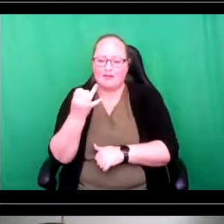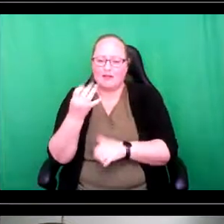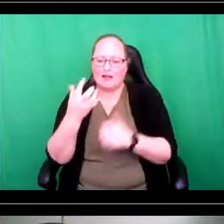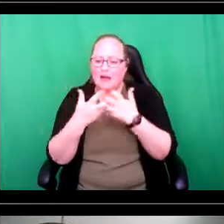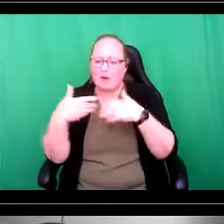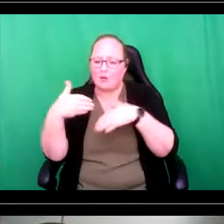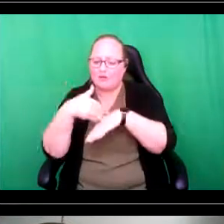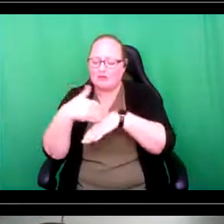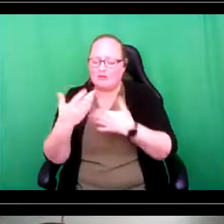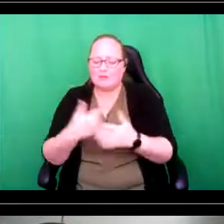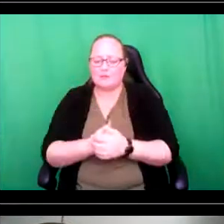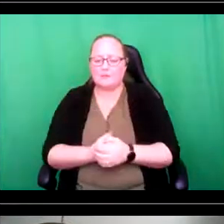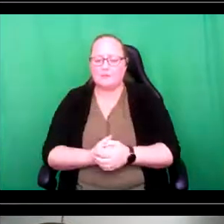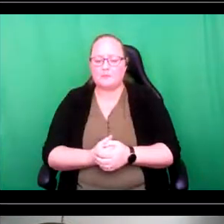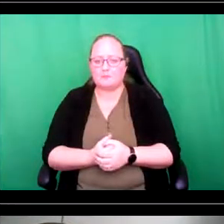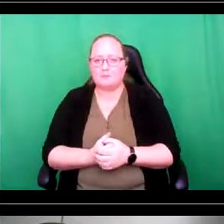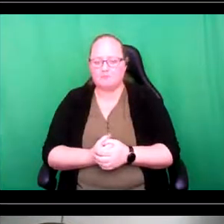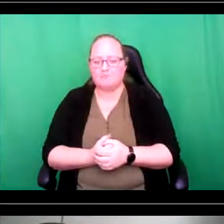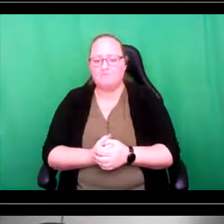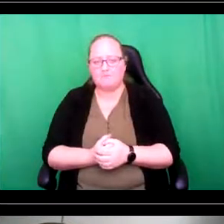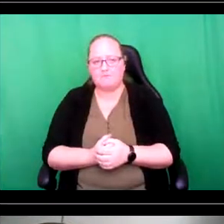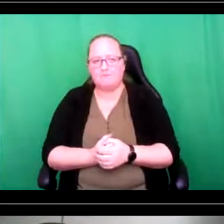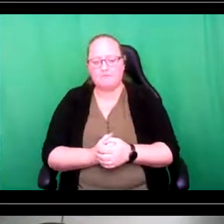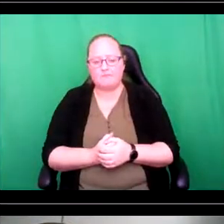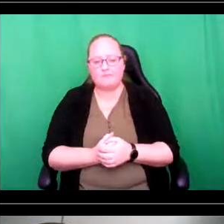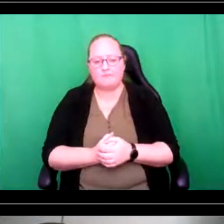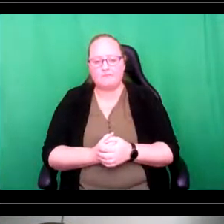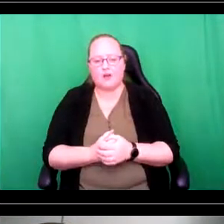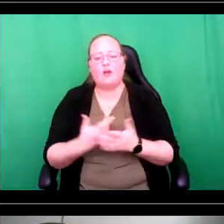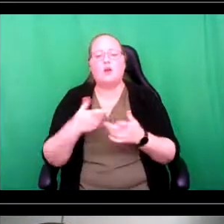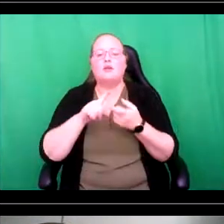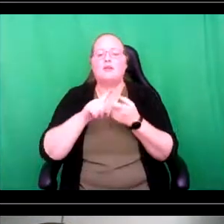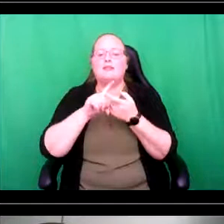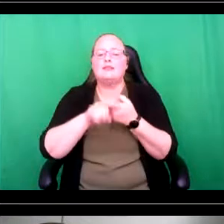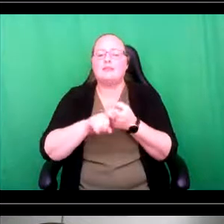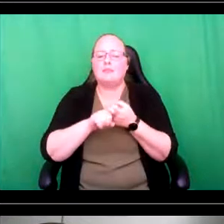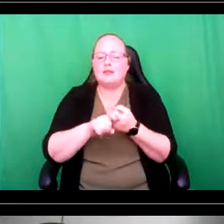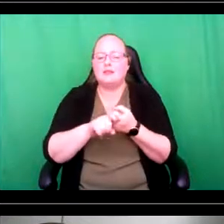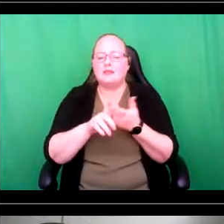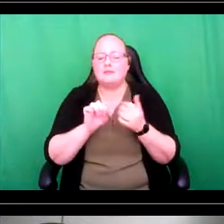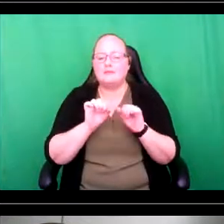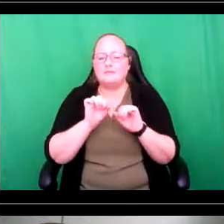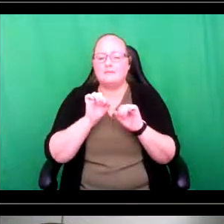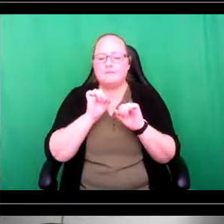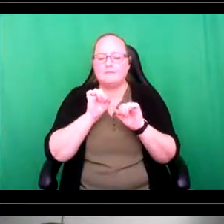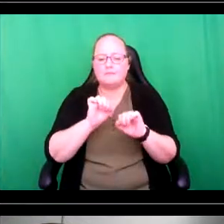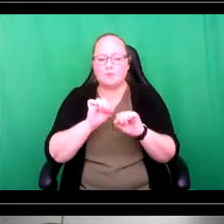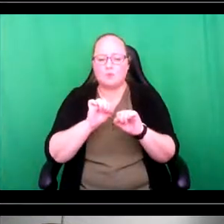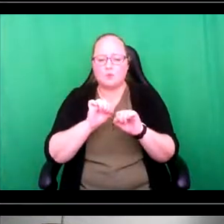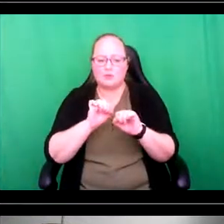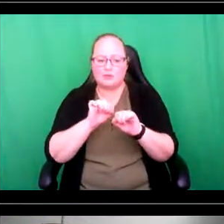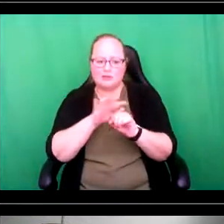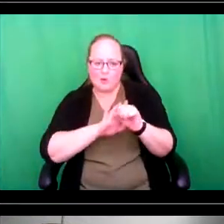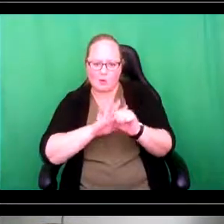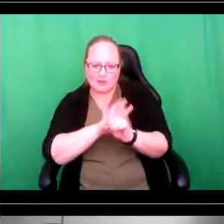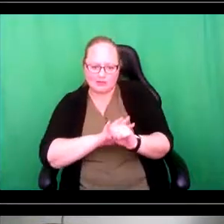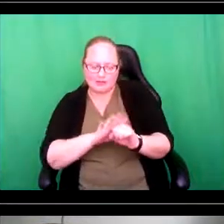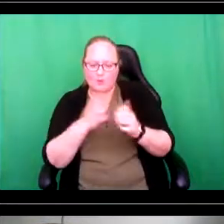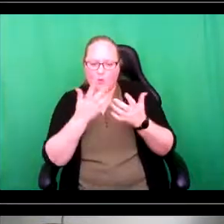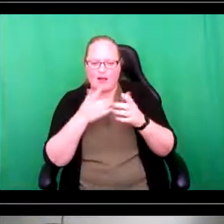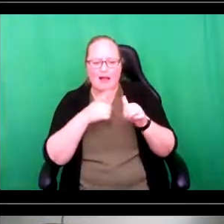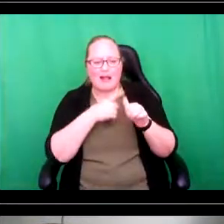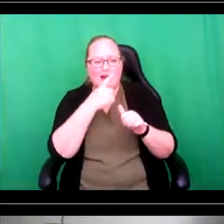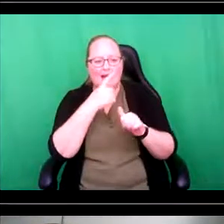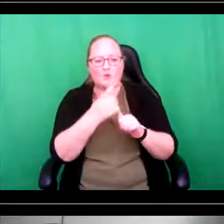Okay, yeah, sure. So it depends whereabouts you are on the A127. So to